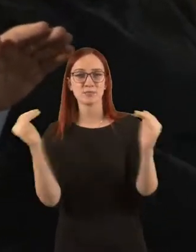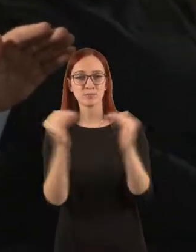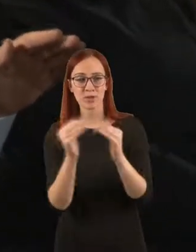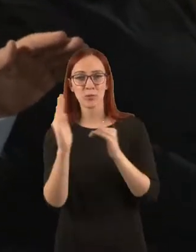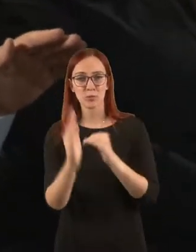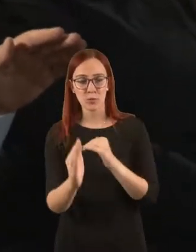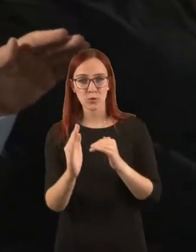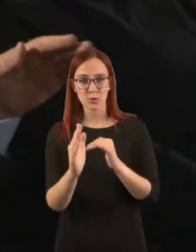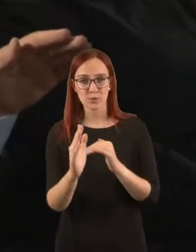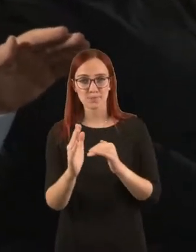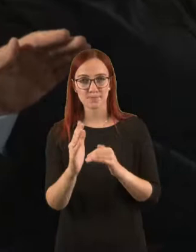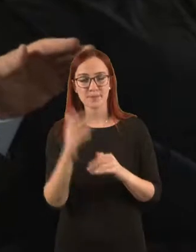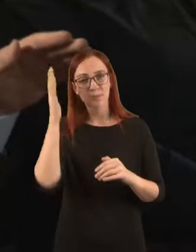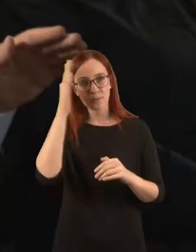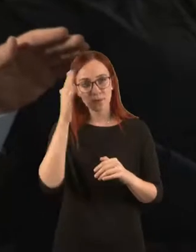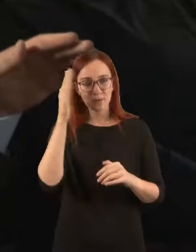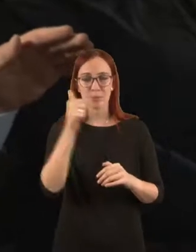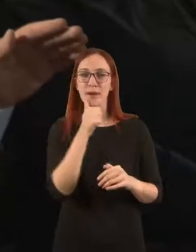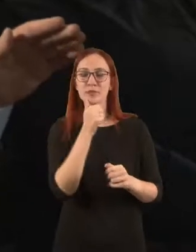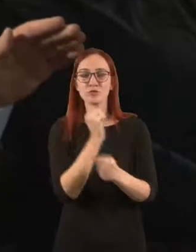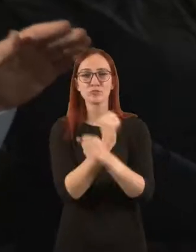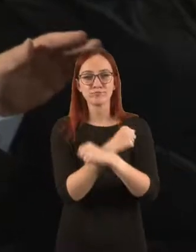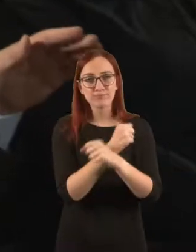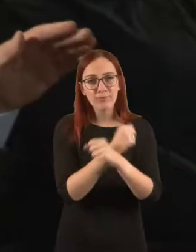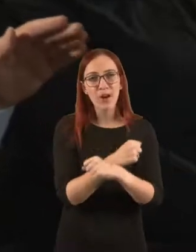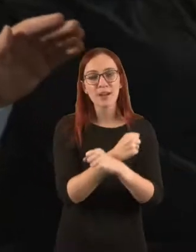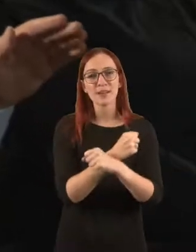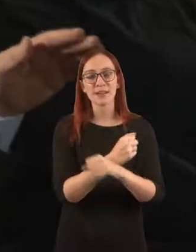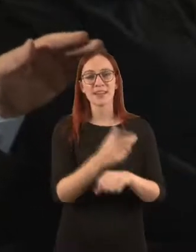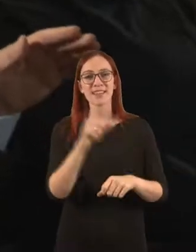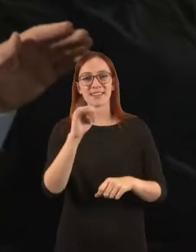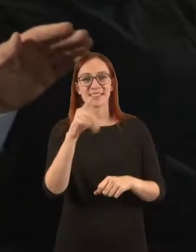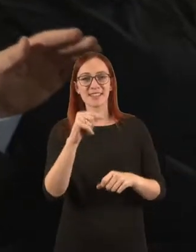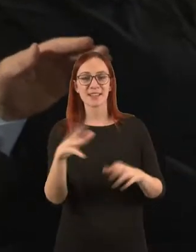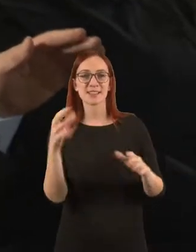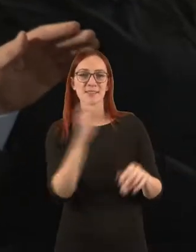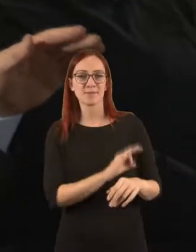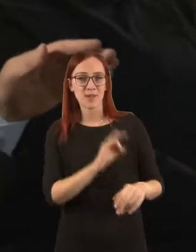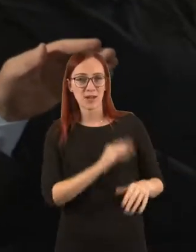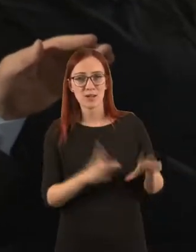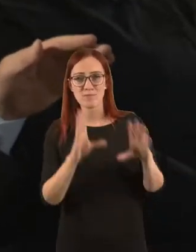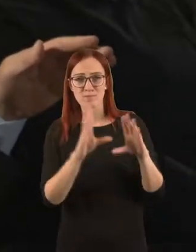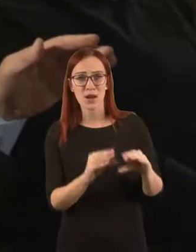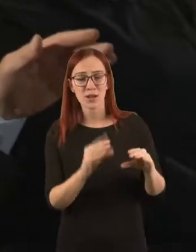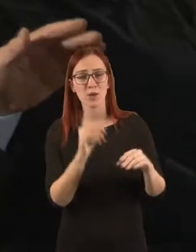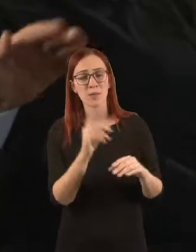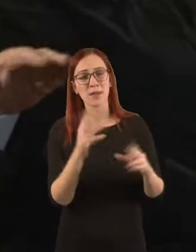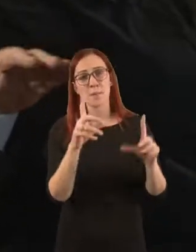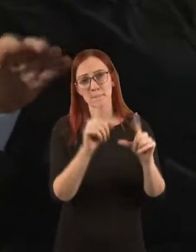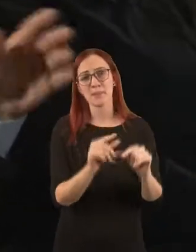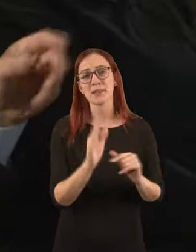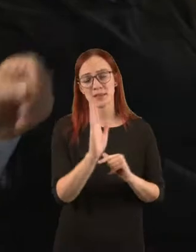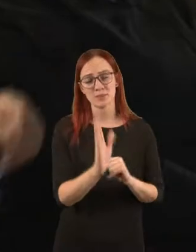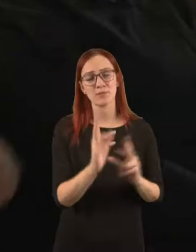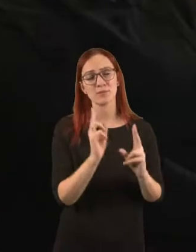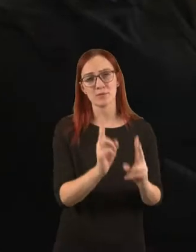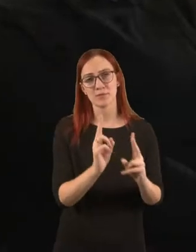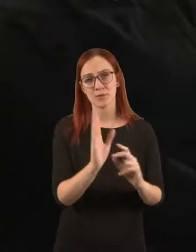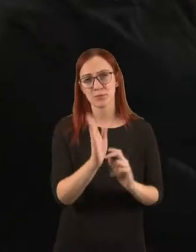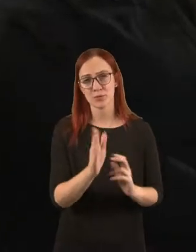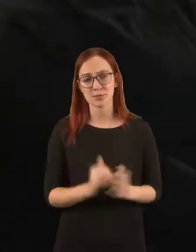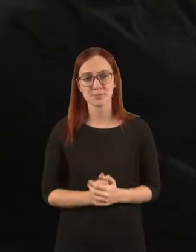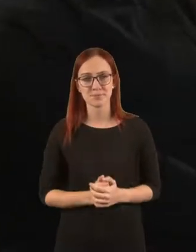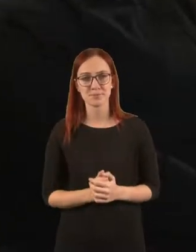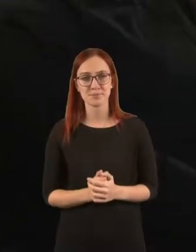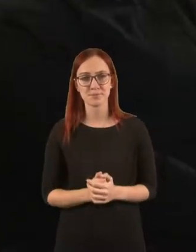we are talking about equalizing the excise duty. Well, I do agree that diesel is a more